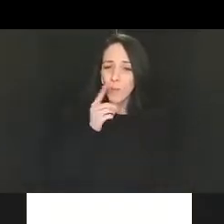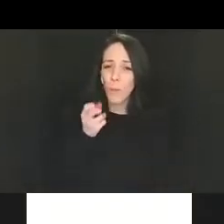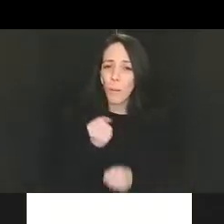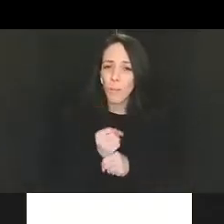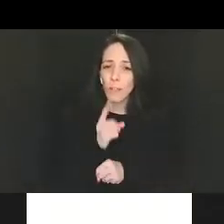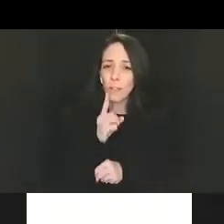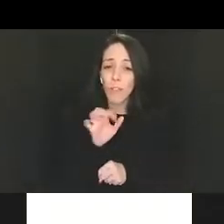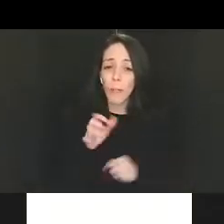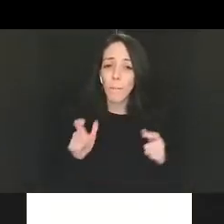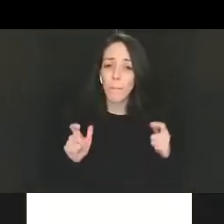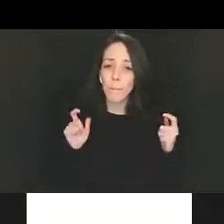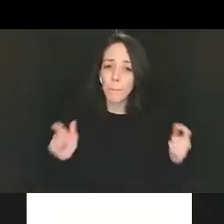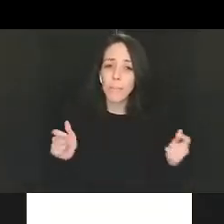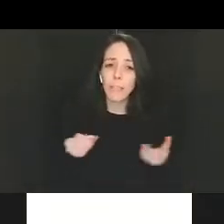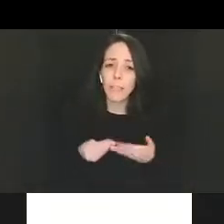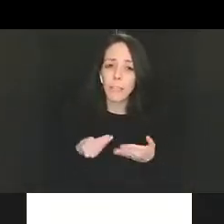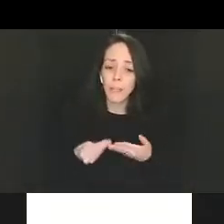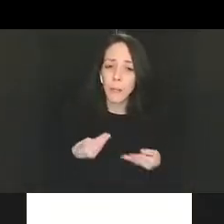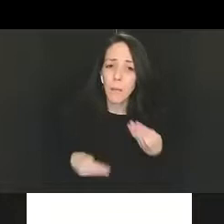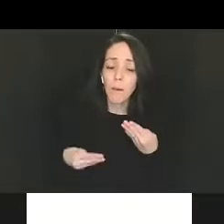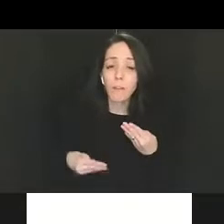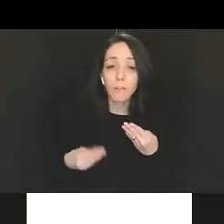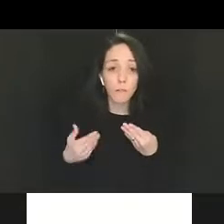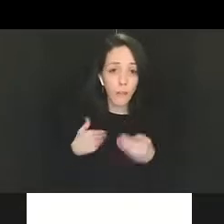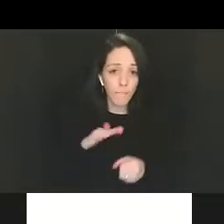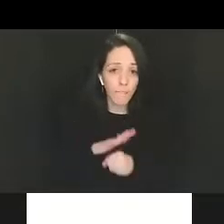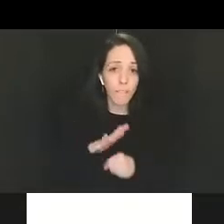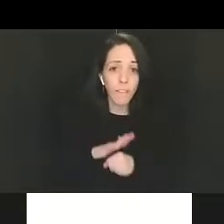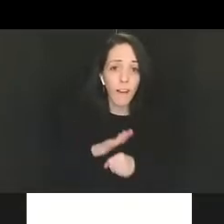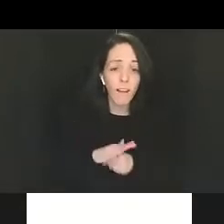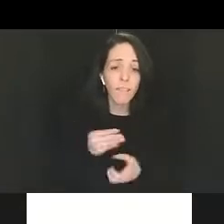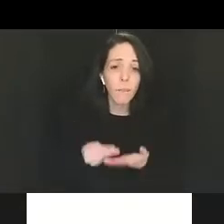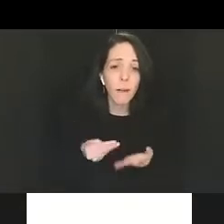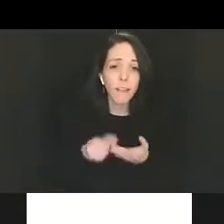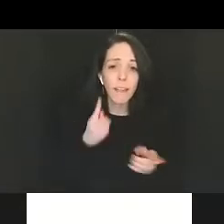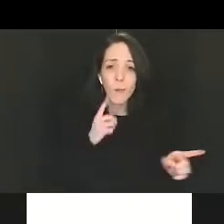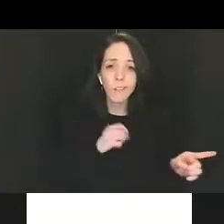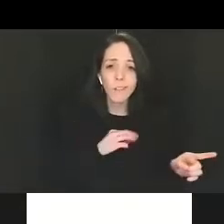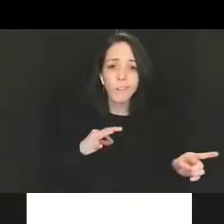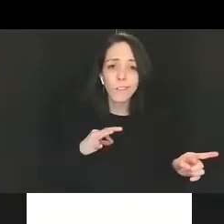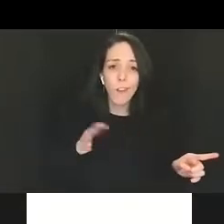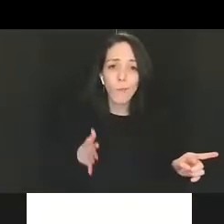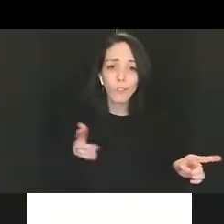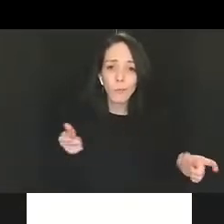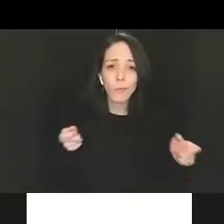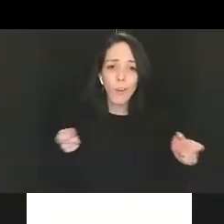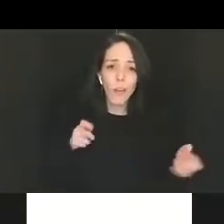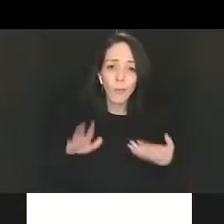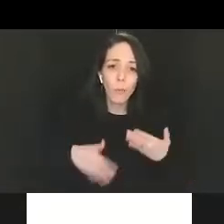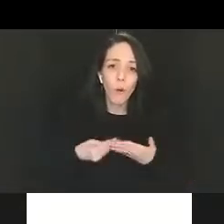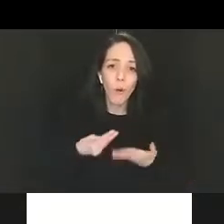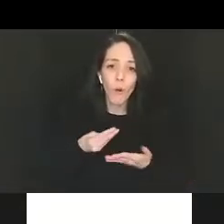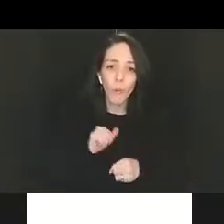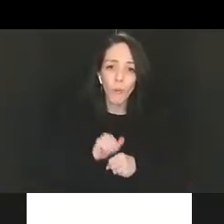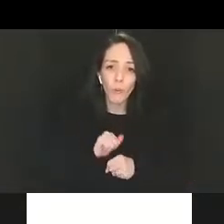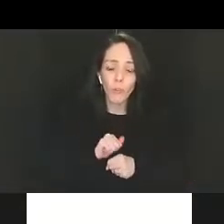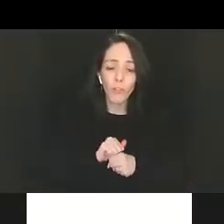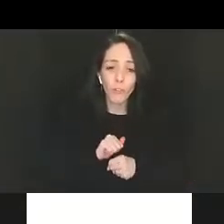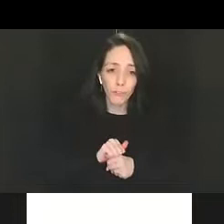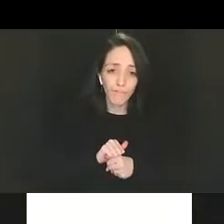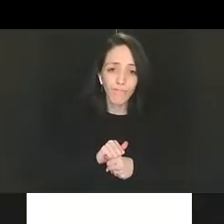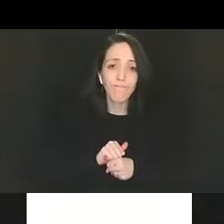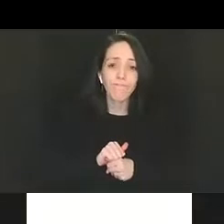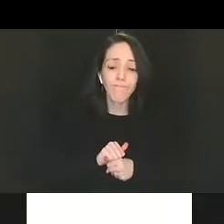budget, there is enough for a staff person to handle the work that's coming up with the